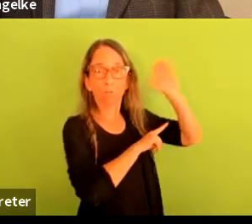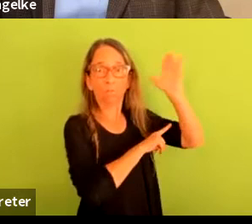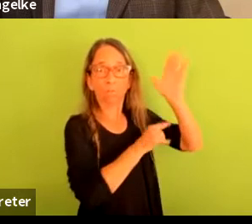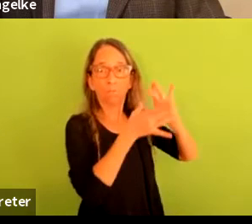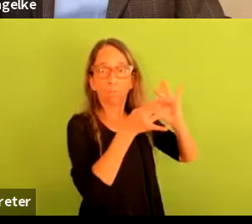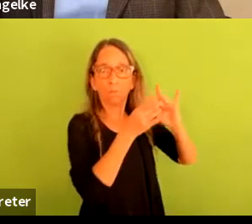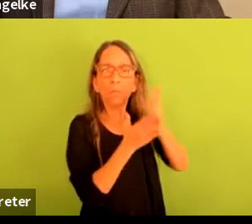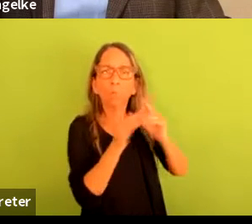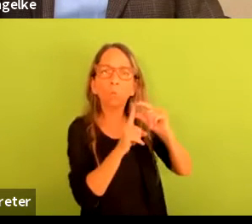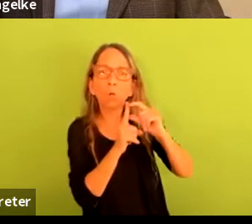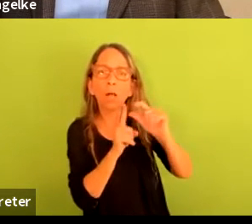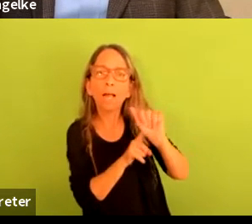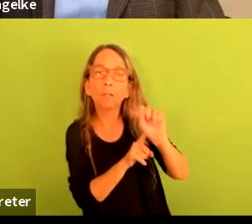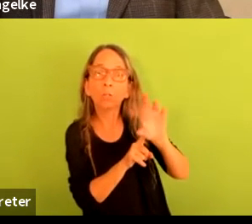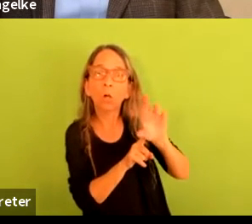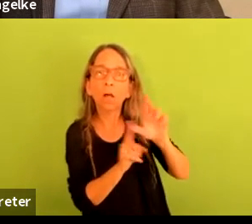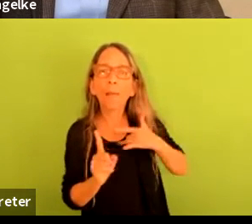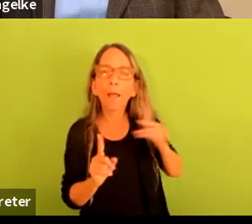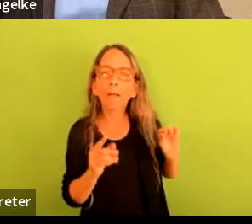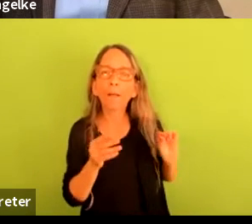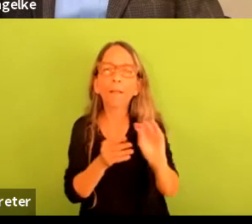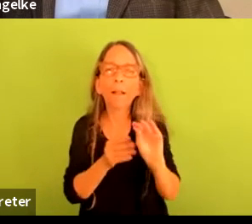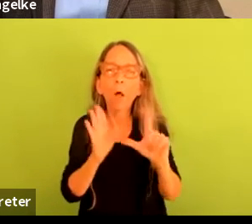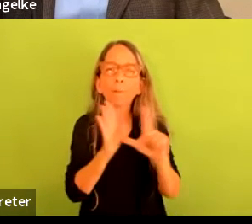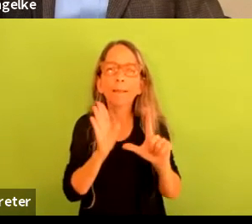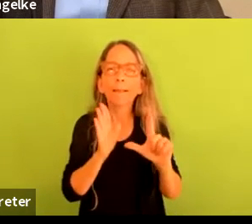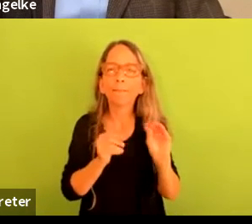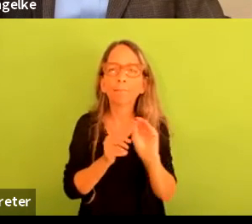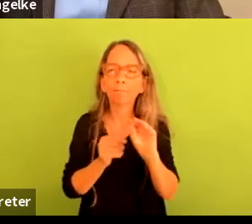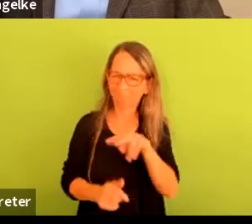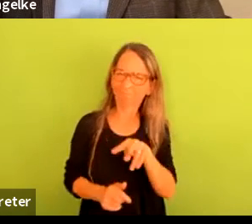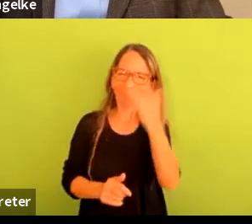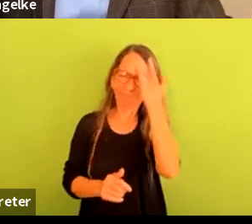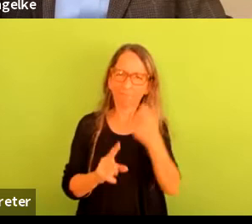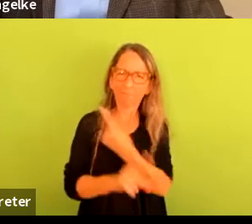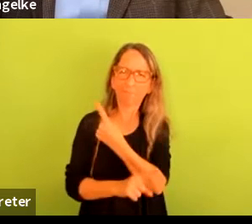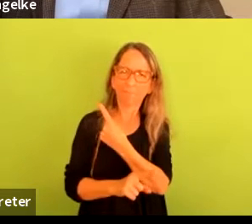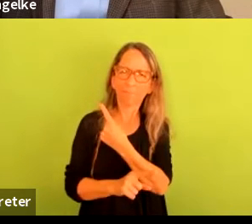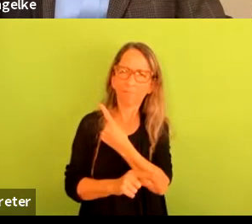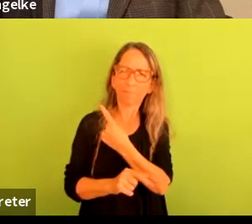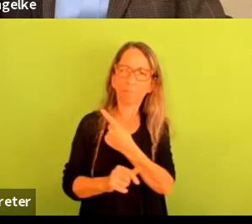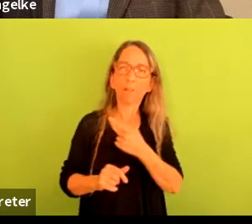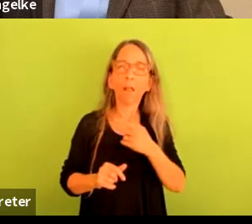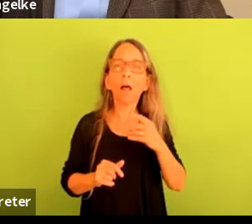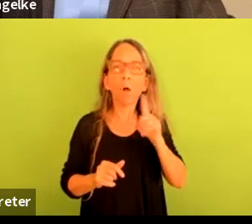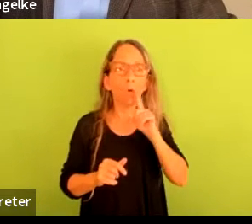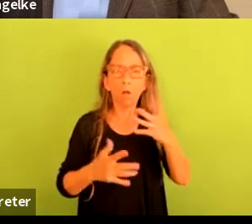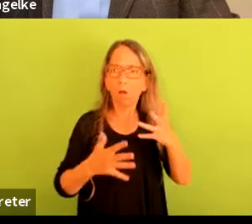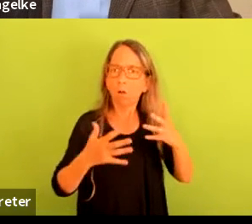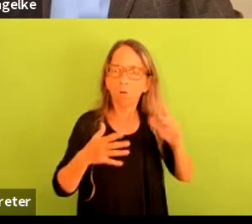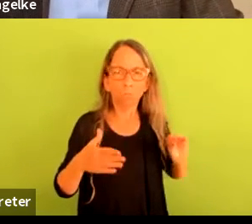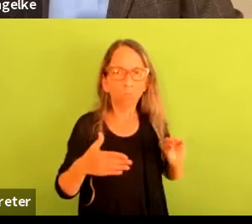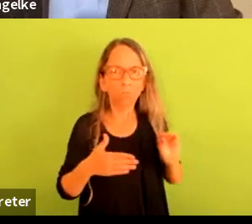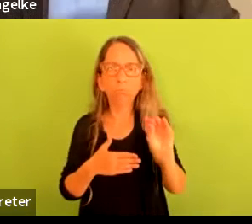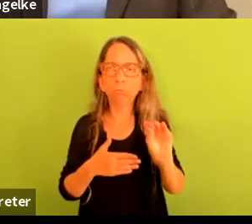that are at times comical and at other times really, really problematic. And I'm talking about the no-no word